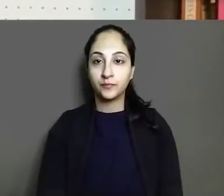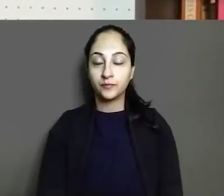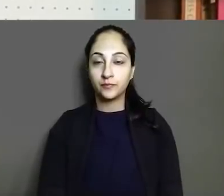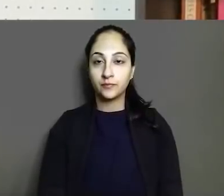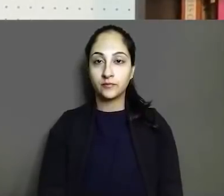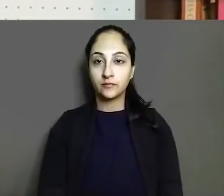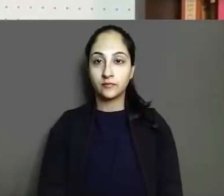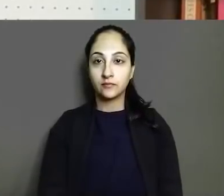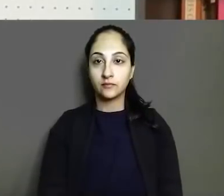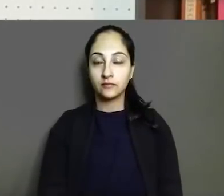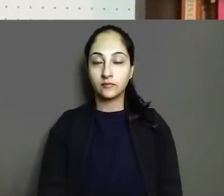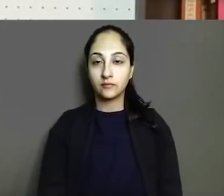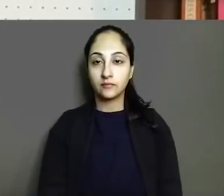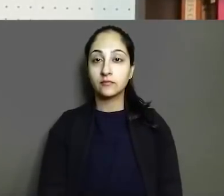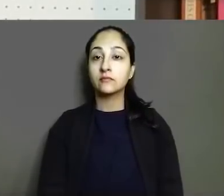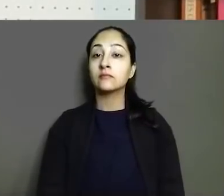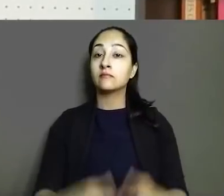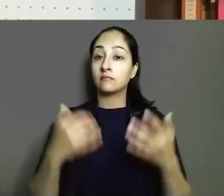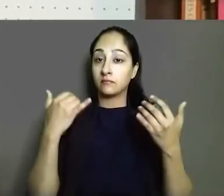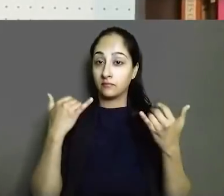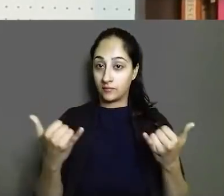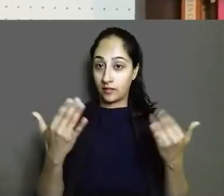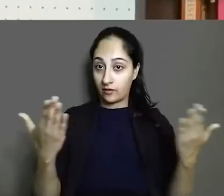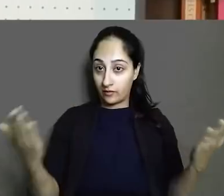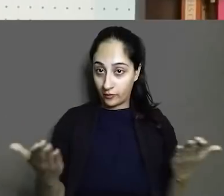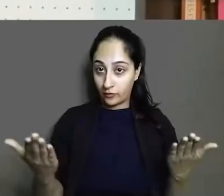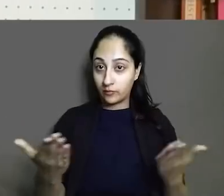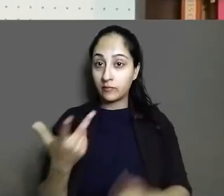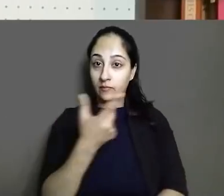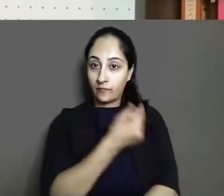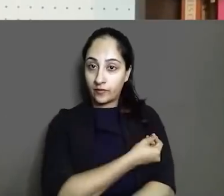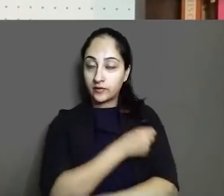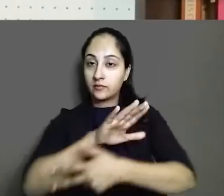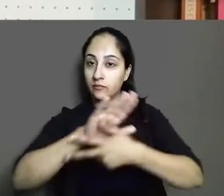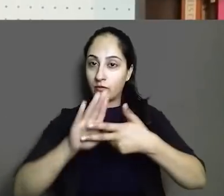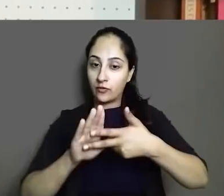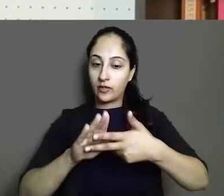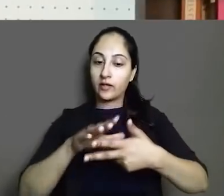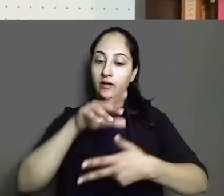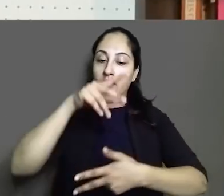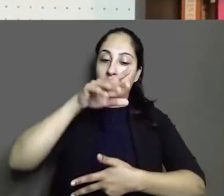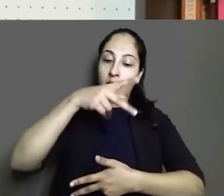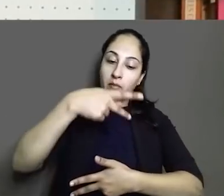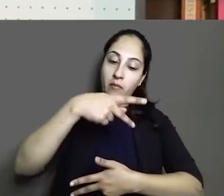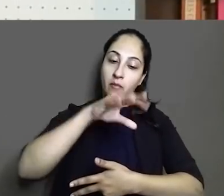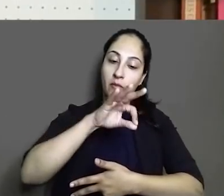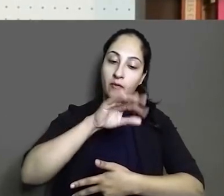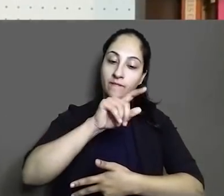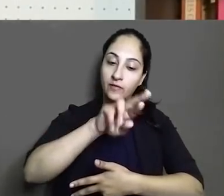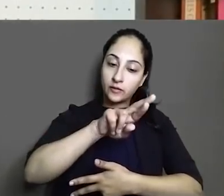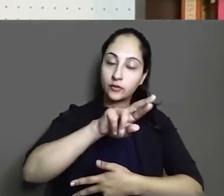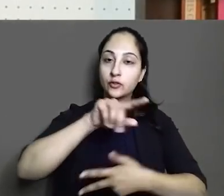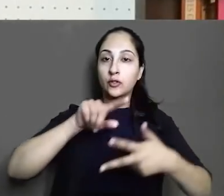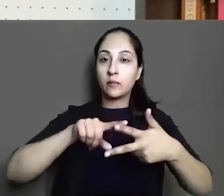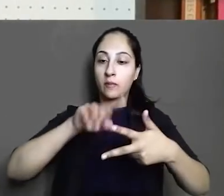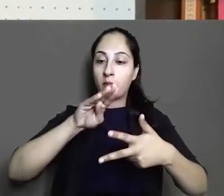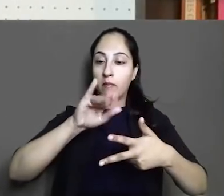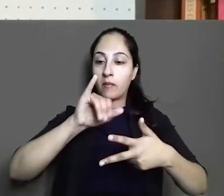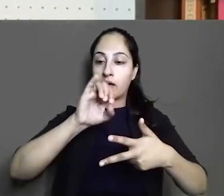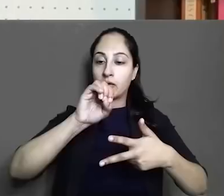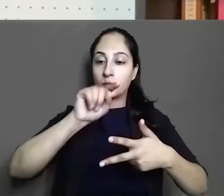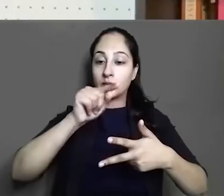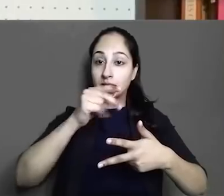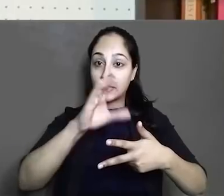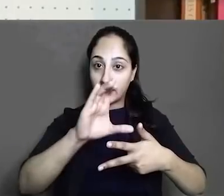started hearing about the variants of concern. And there is more and more confidence, and